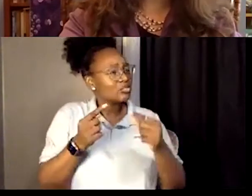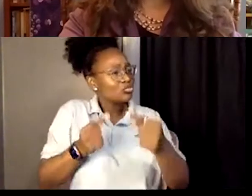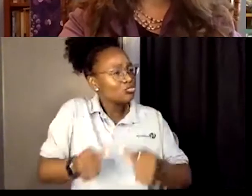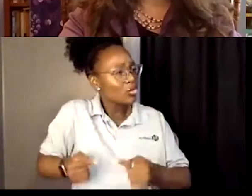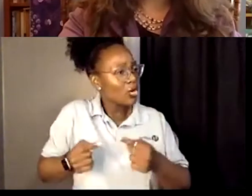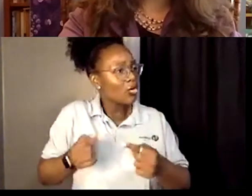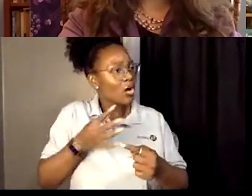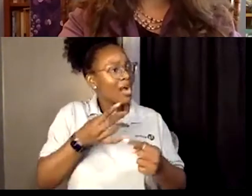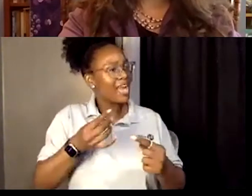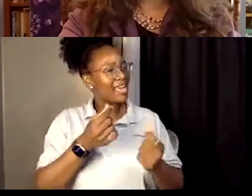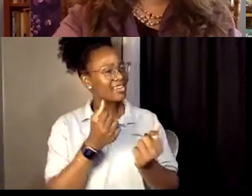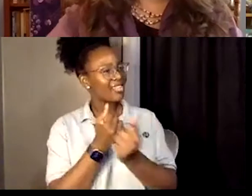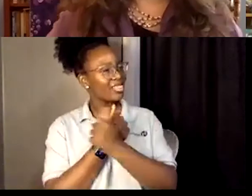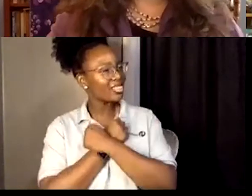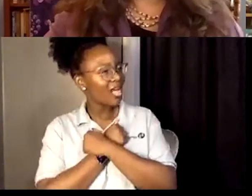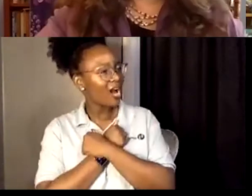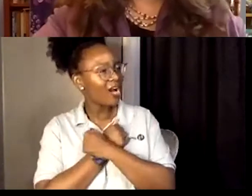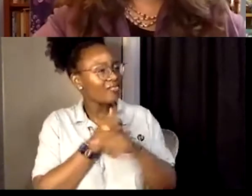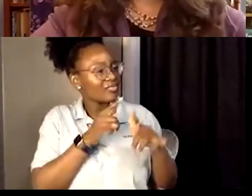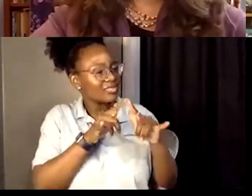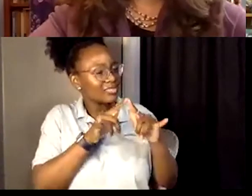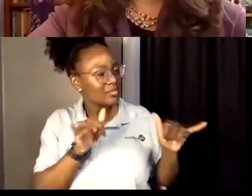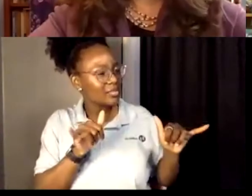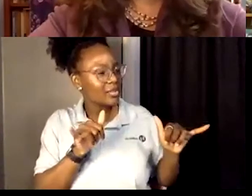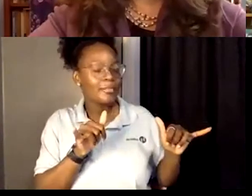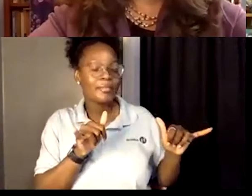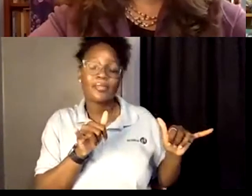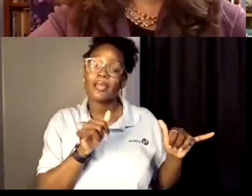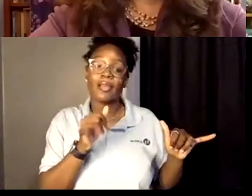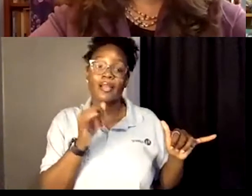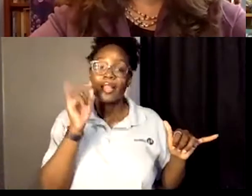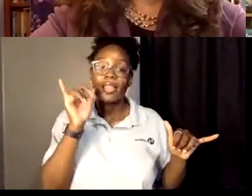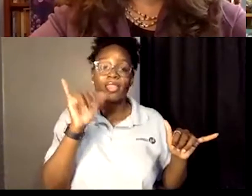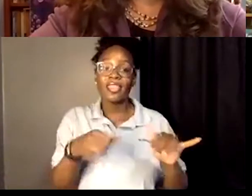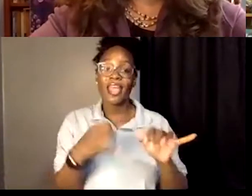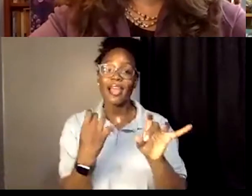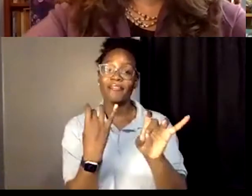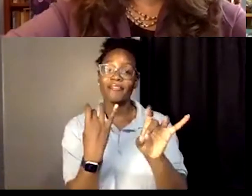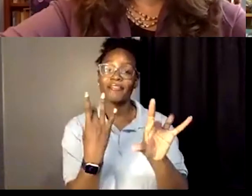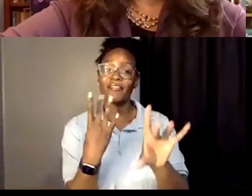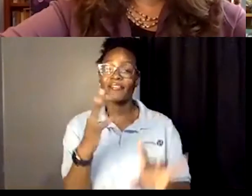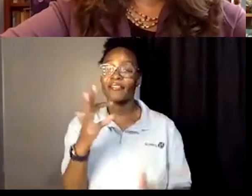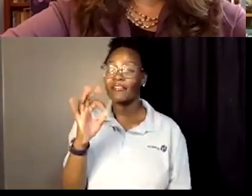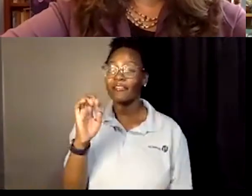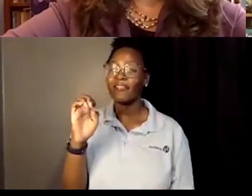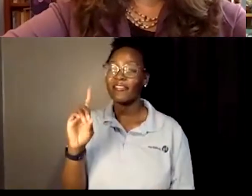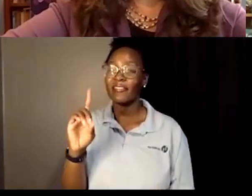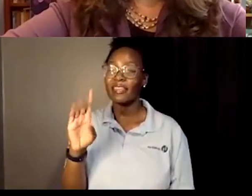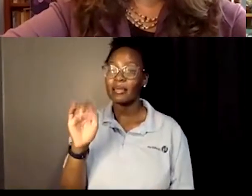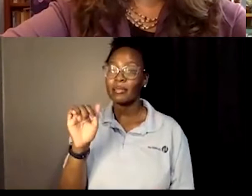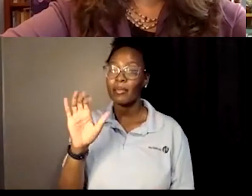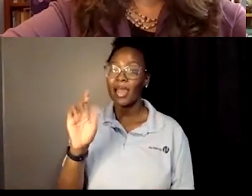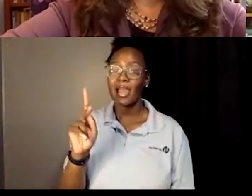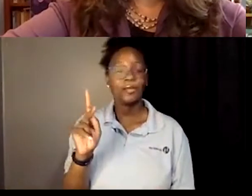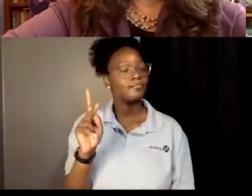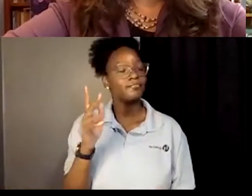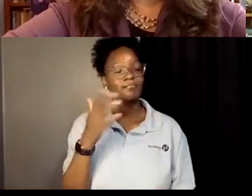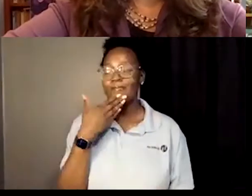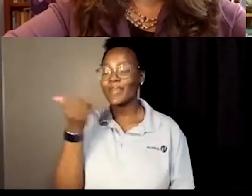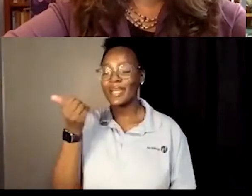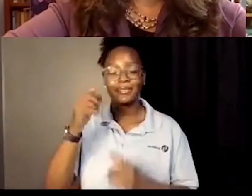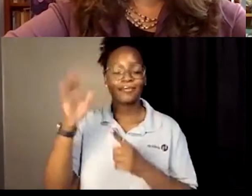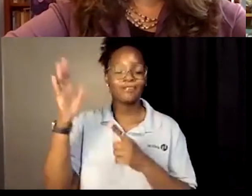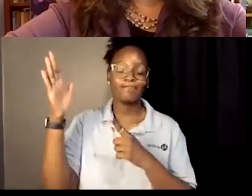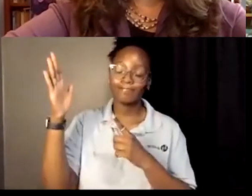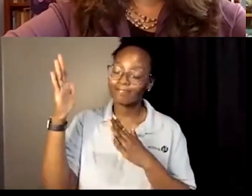place." And that was one of the best feedbacks to hear, truly. And yeah, so that's